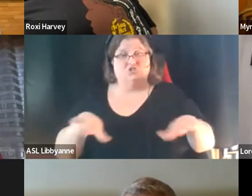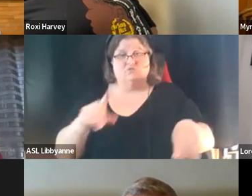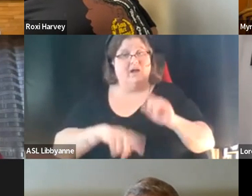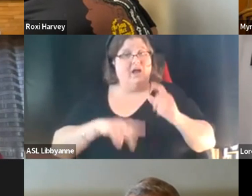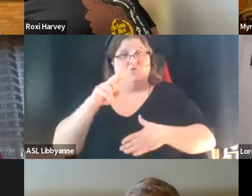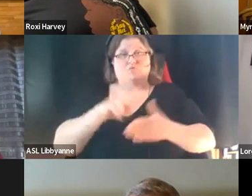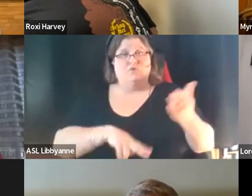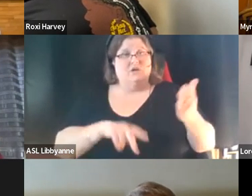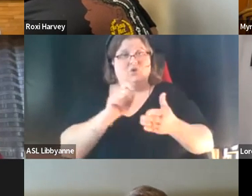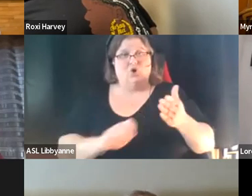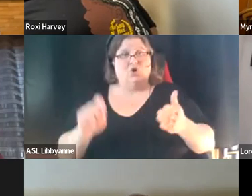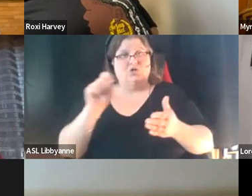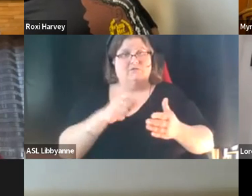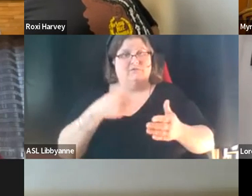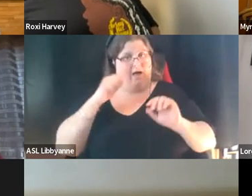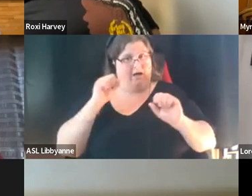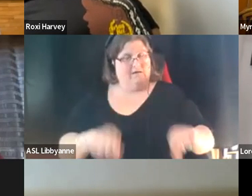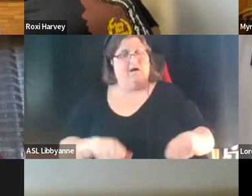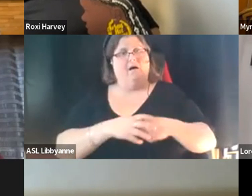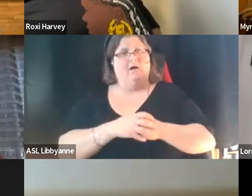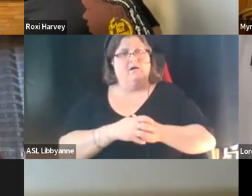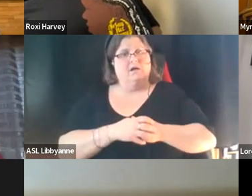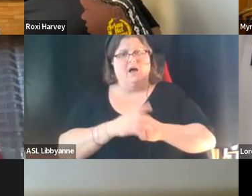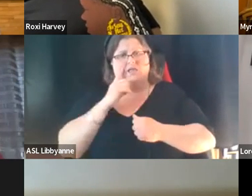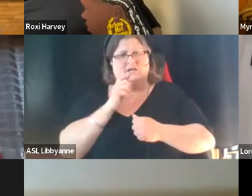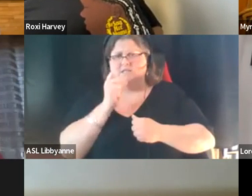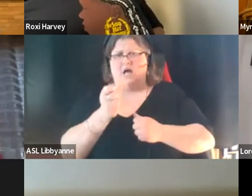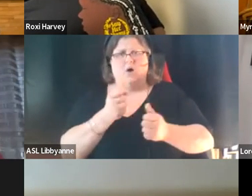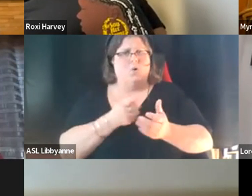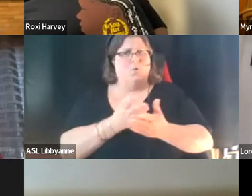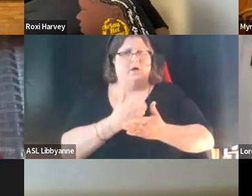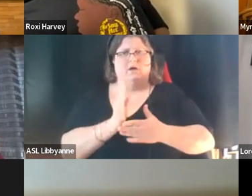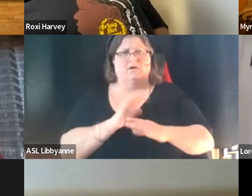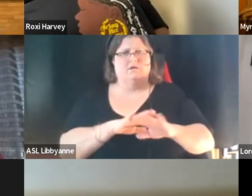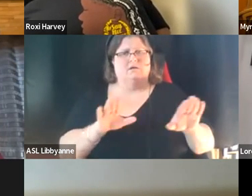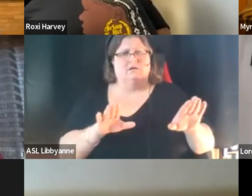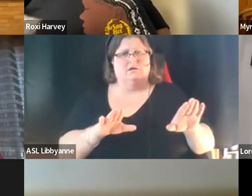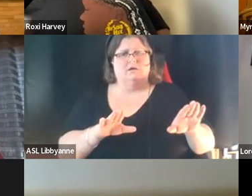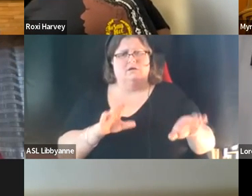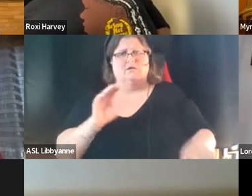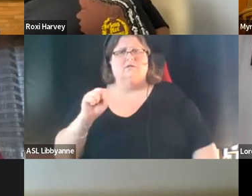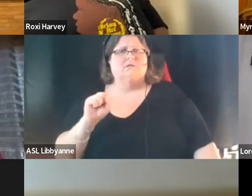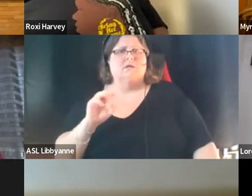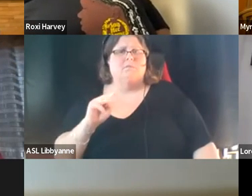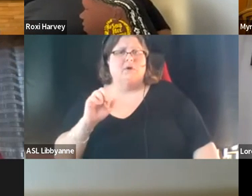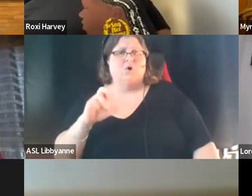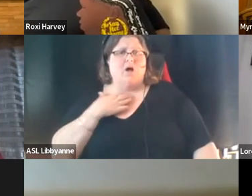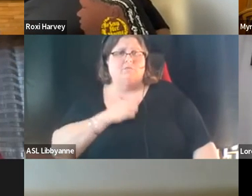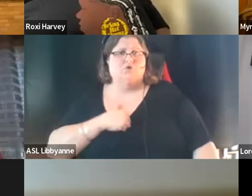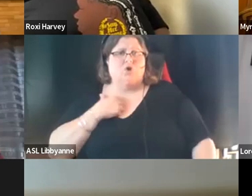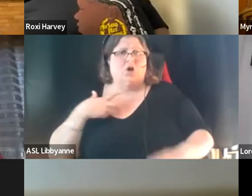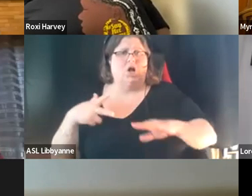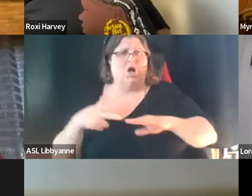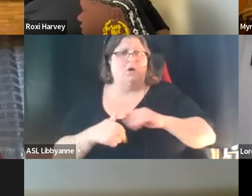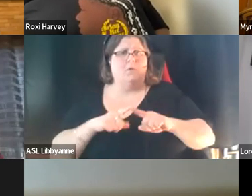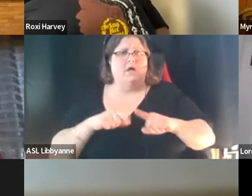read cursive, and I can, and I don't think that's okay. Mira, I'm sorry to cut you off.